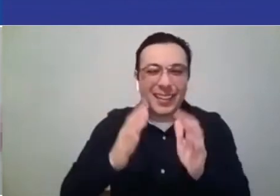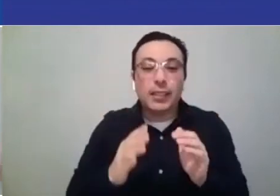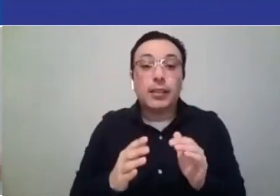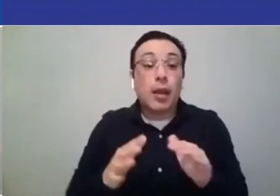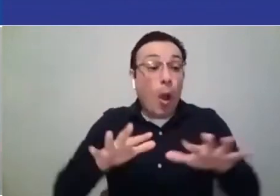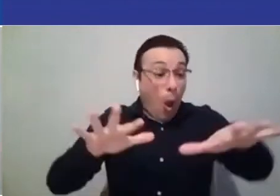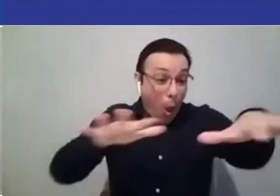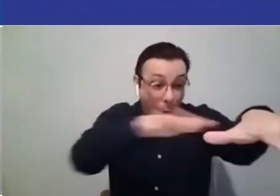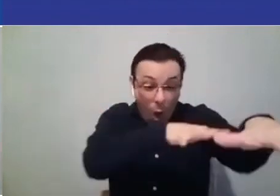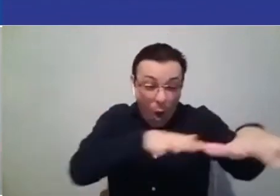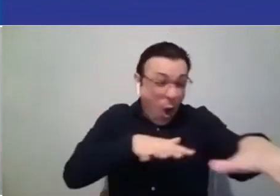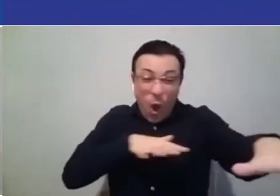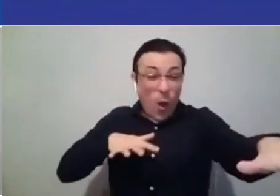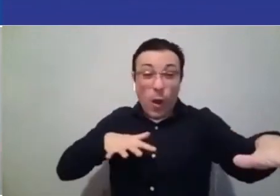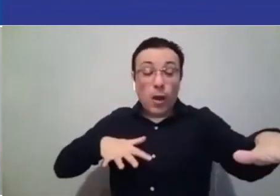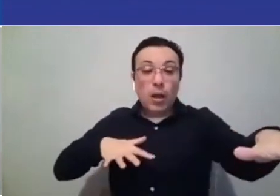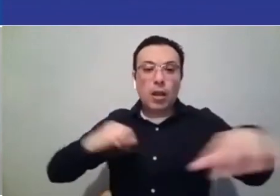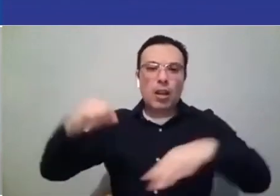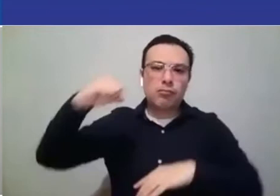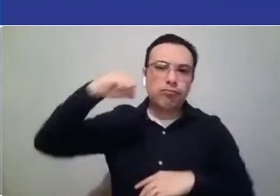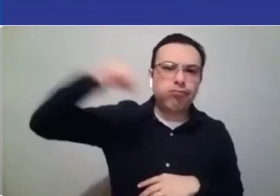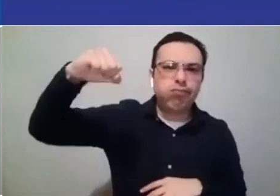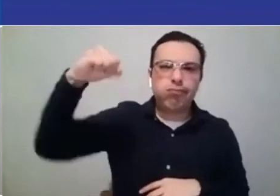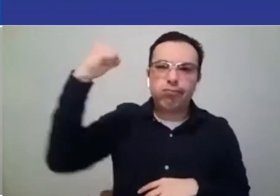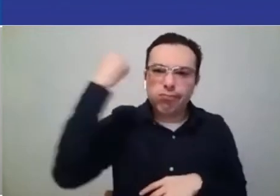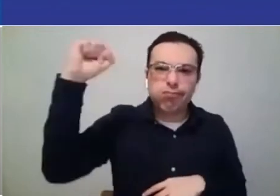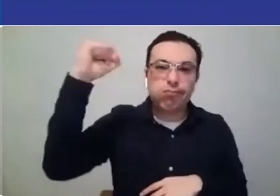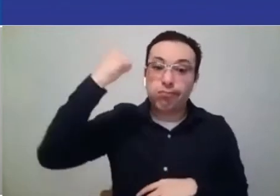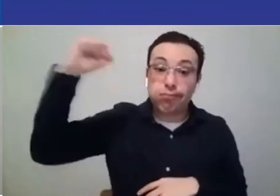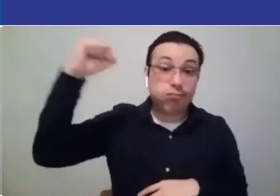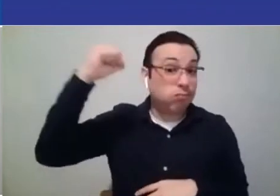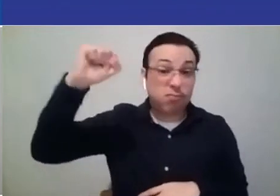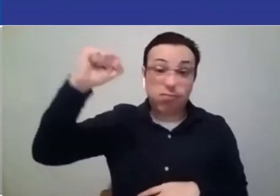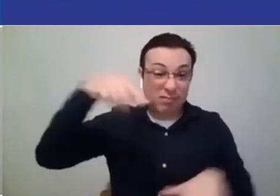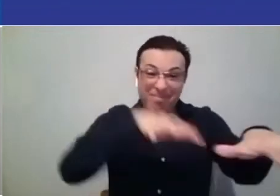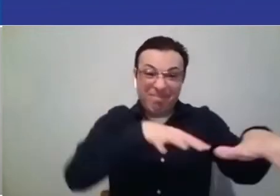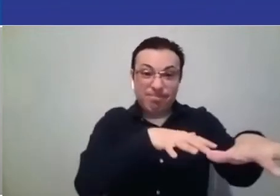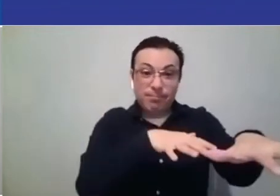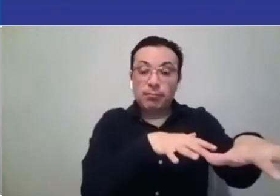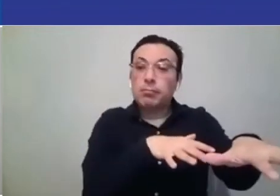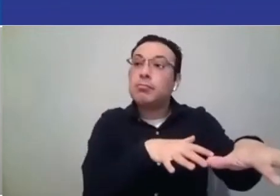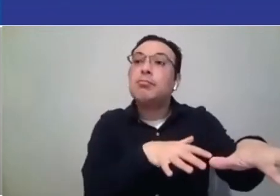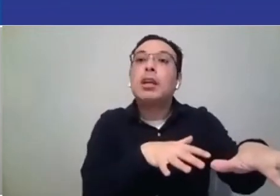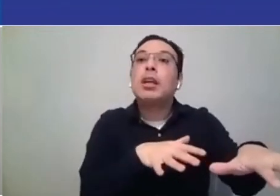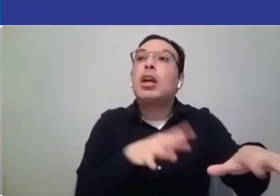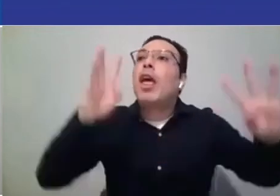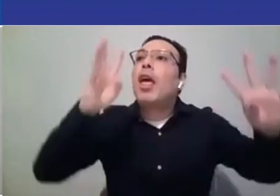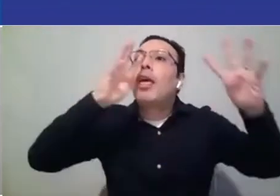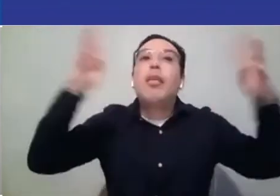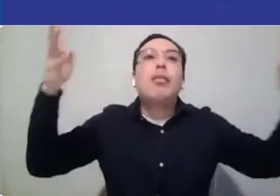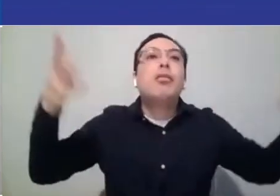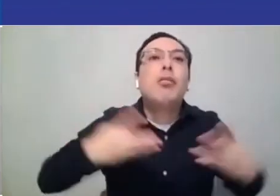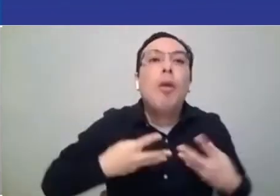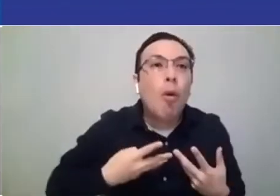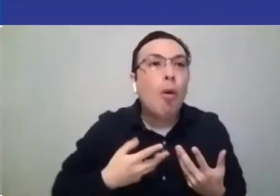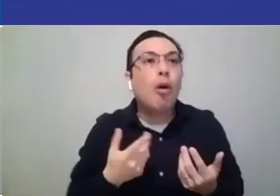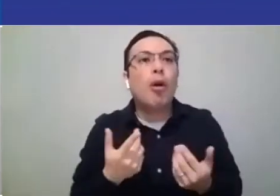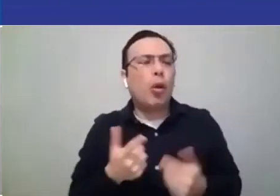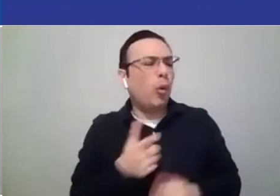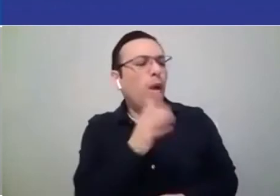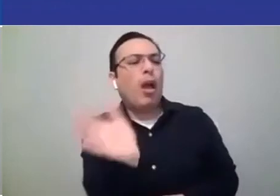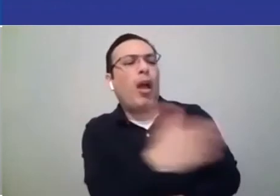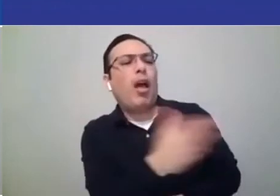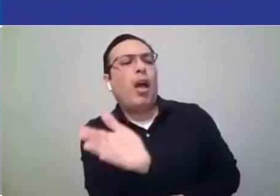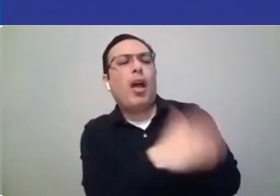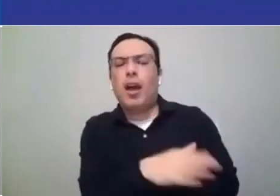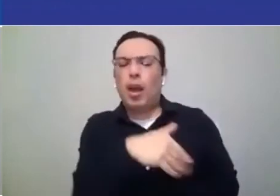lyrics, all embody resistance. It is resistance, resistance, resistance. We will not